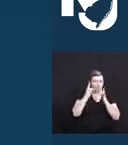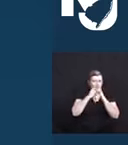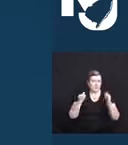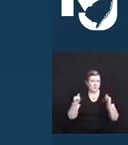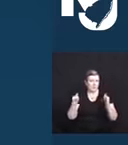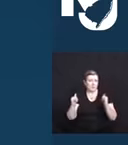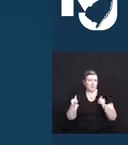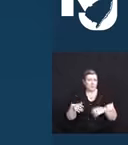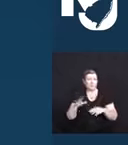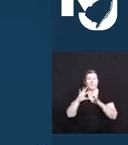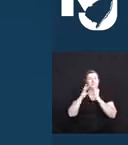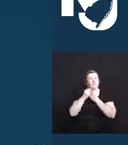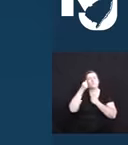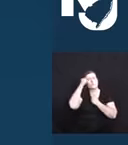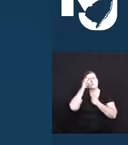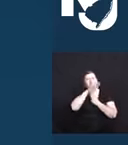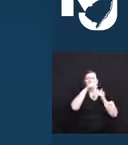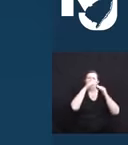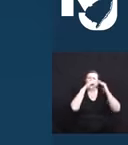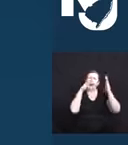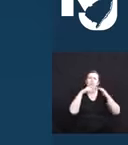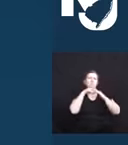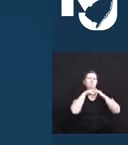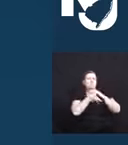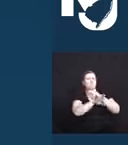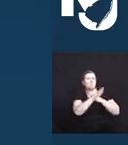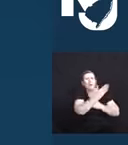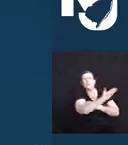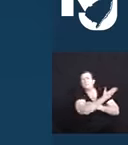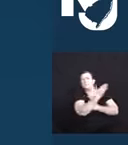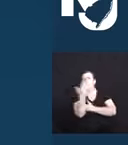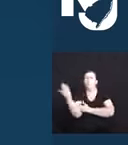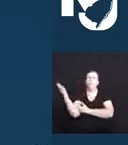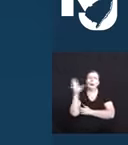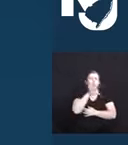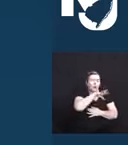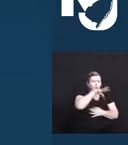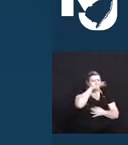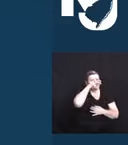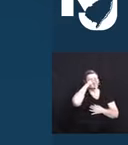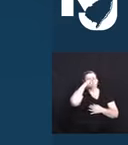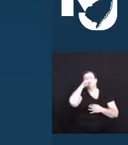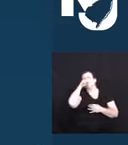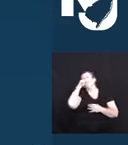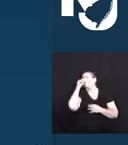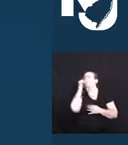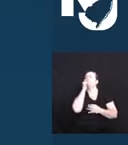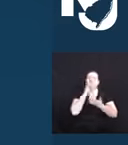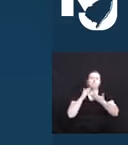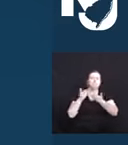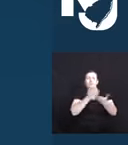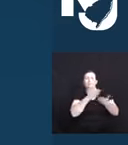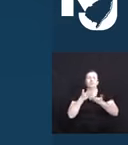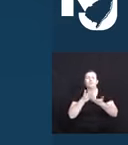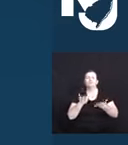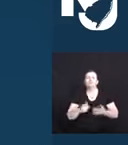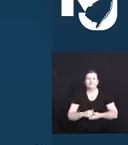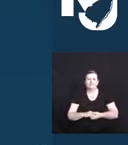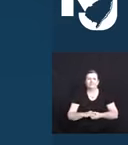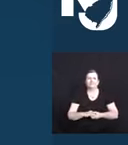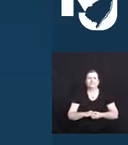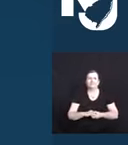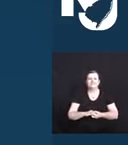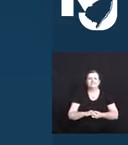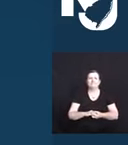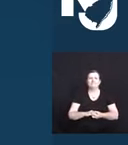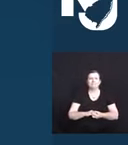a Sunday morning with a pot of meatballs and gravy on the stove. And I know Persichellis can appreciate that smell,